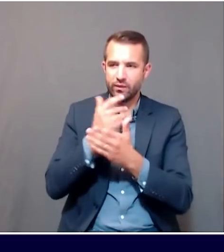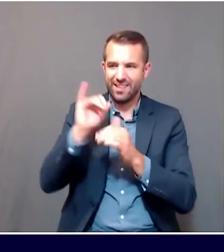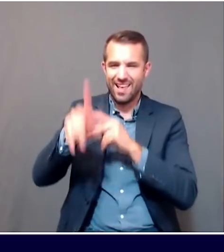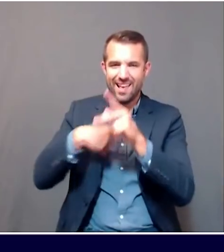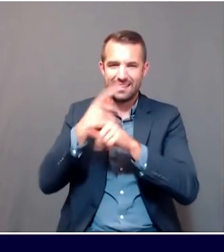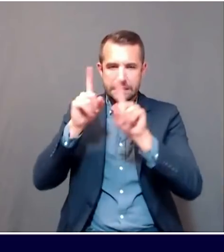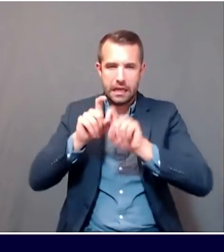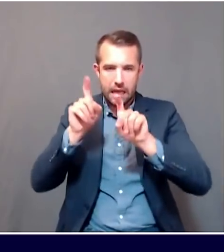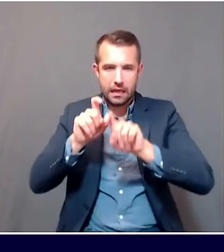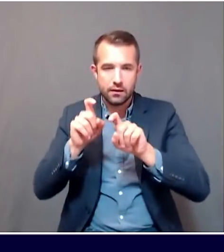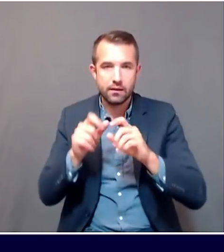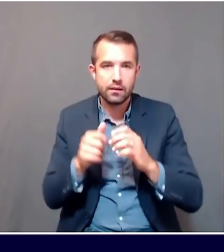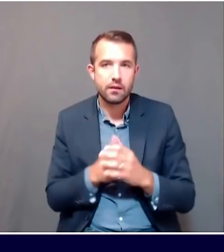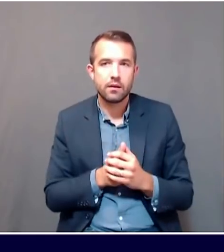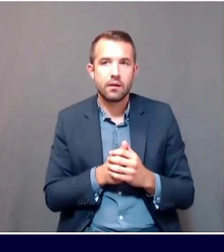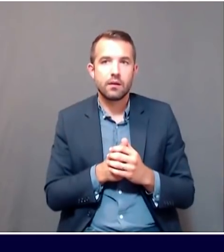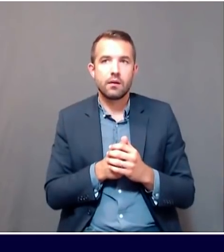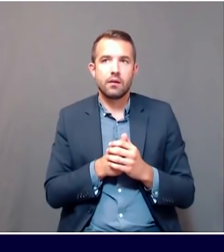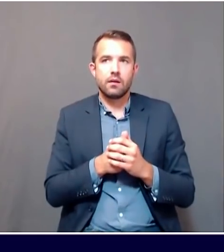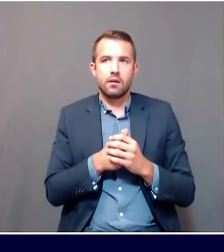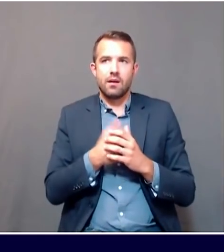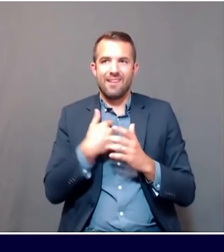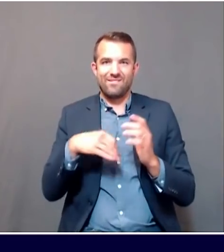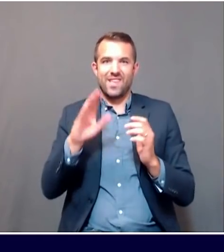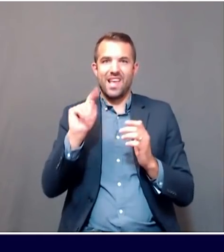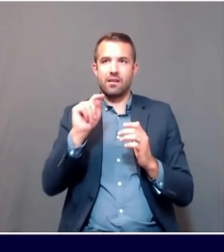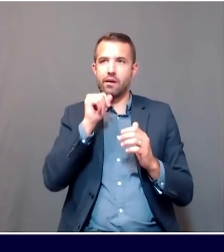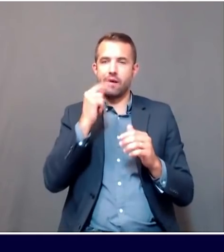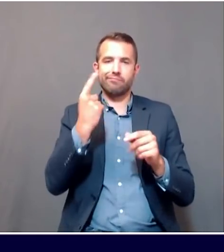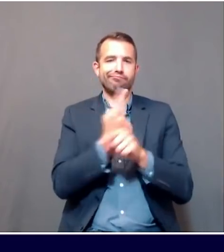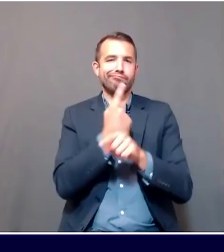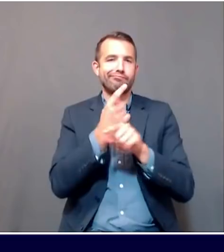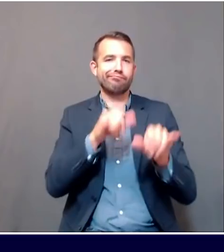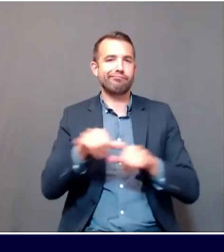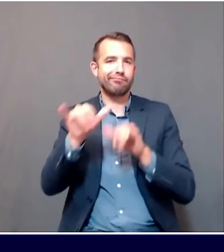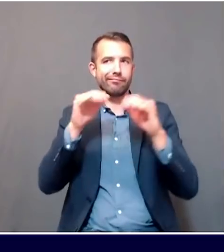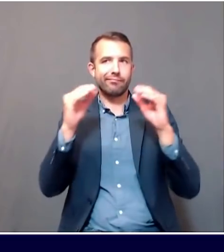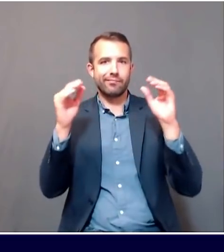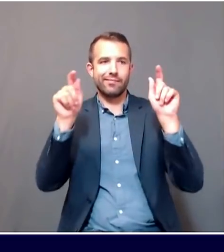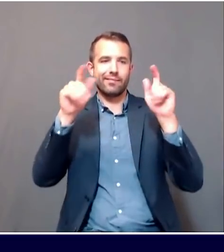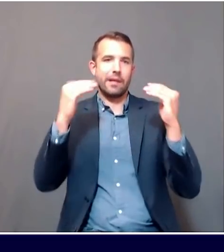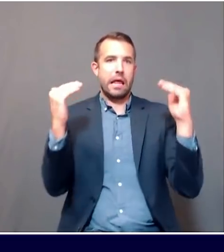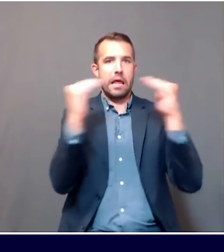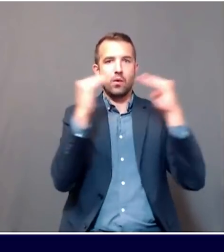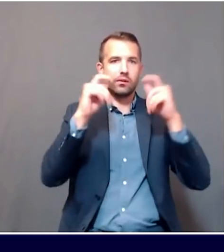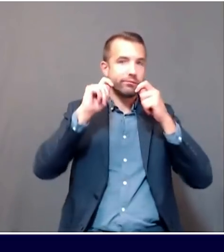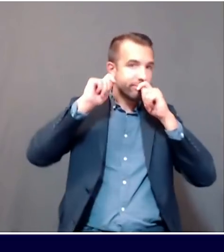you advising that Maine nursing homes actually use them?